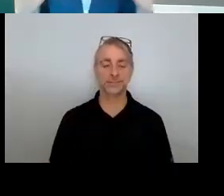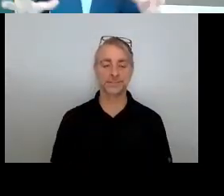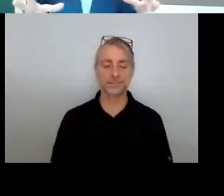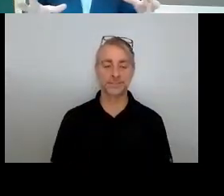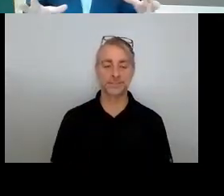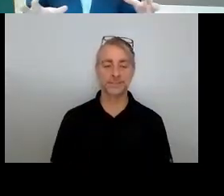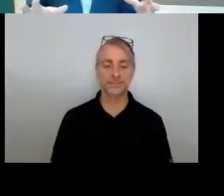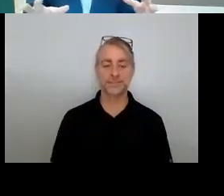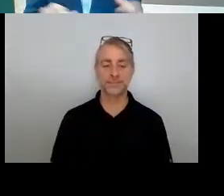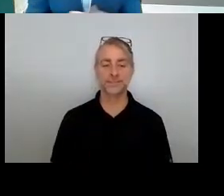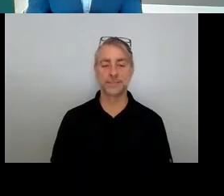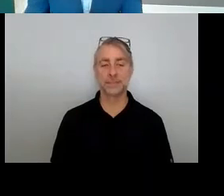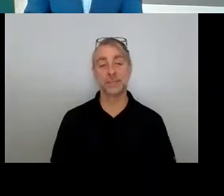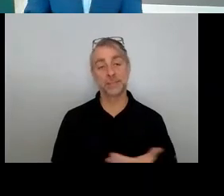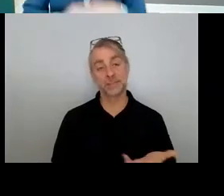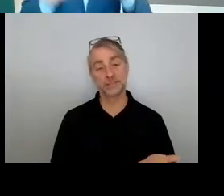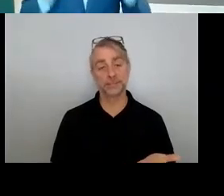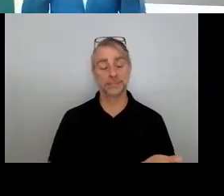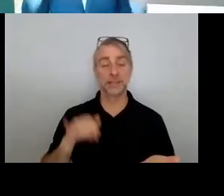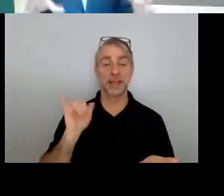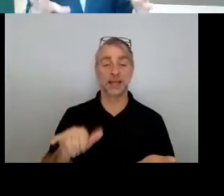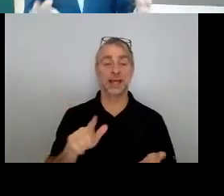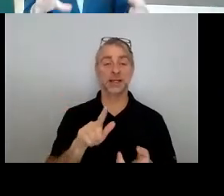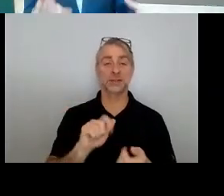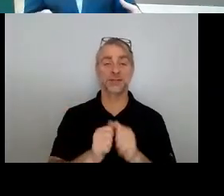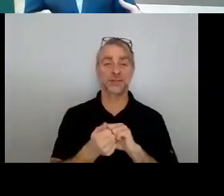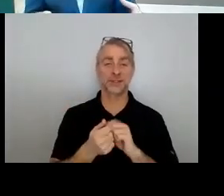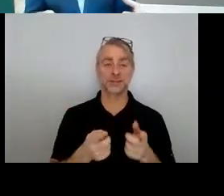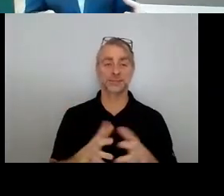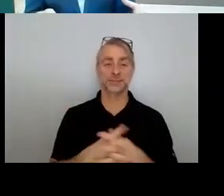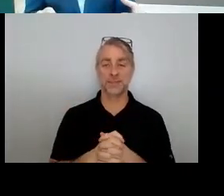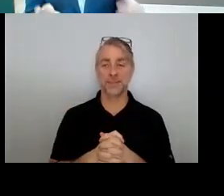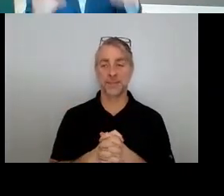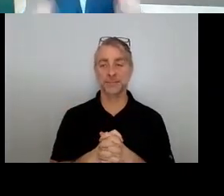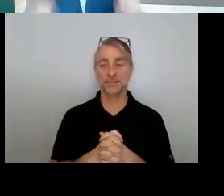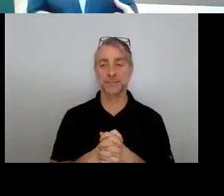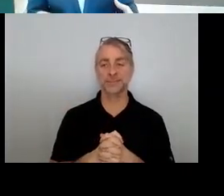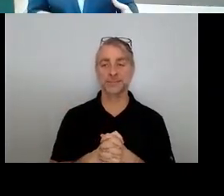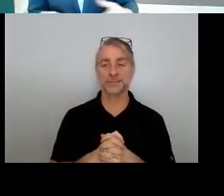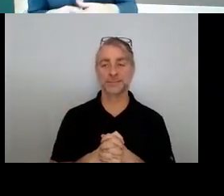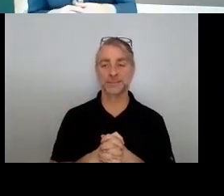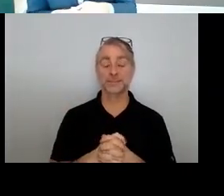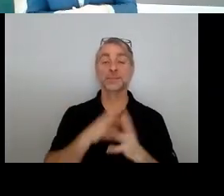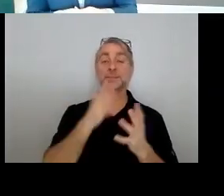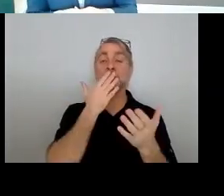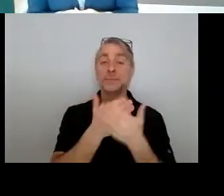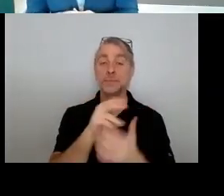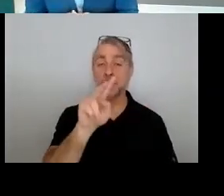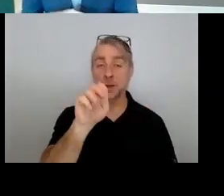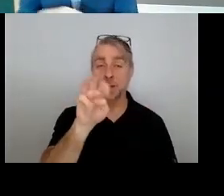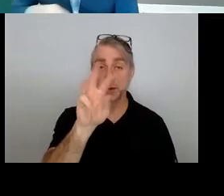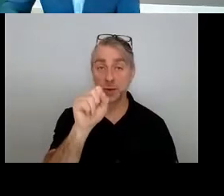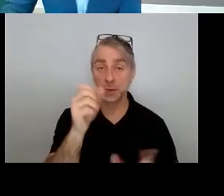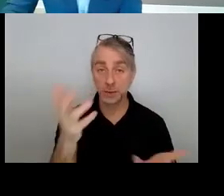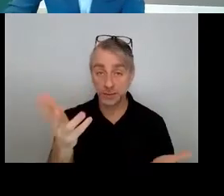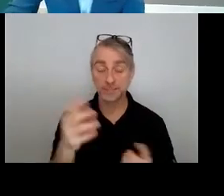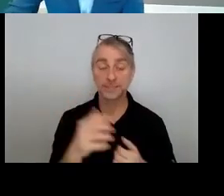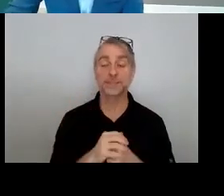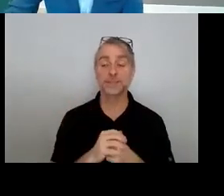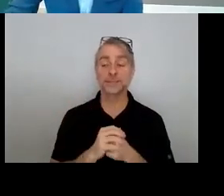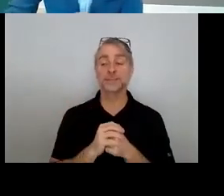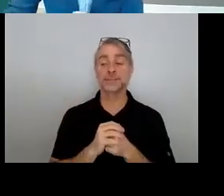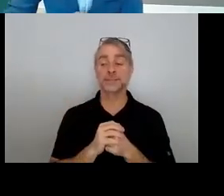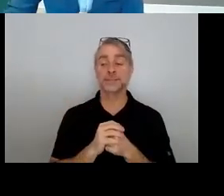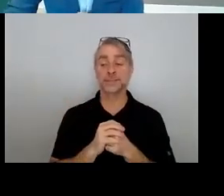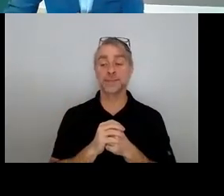So that's transformation. The good news, though, and this is a great thing to end on. The